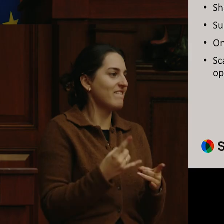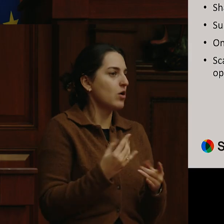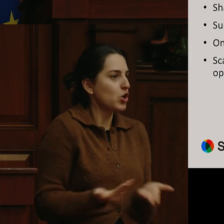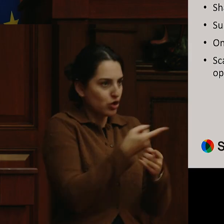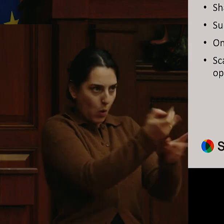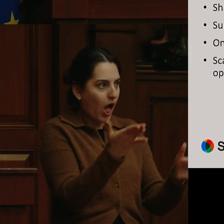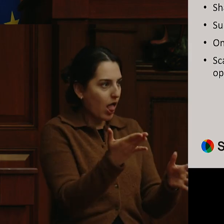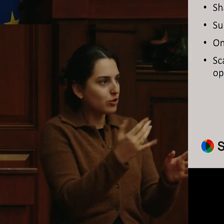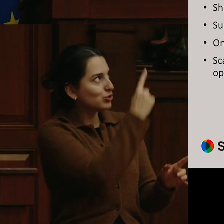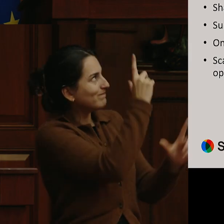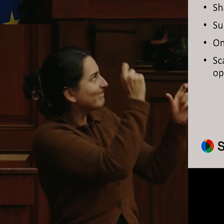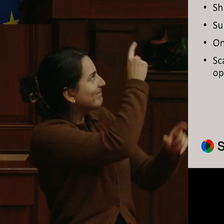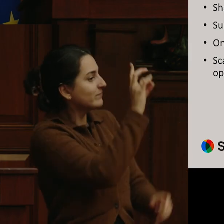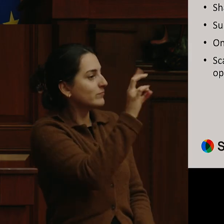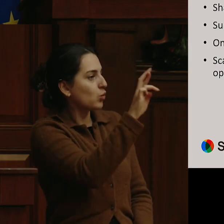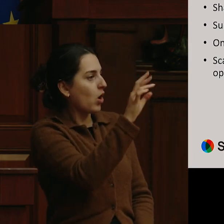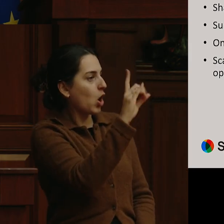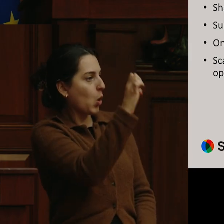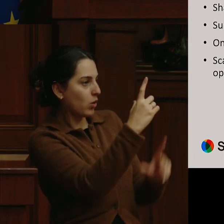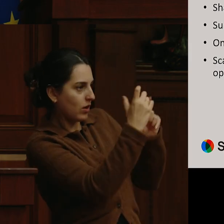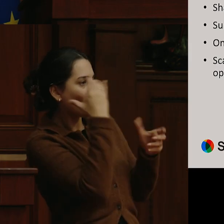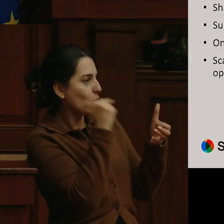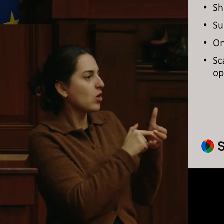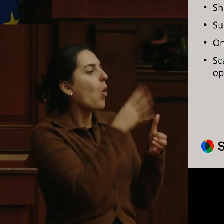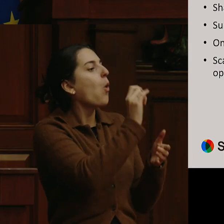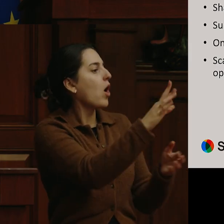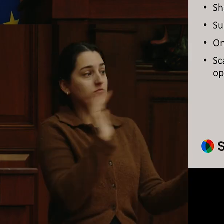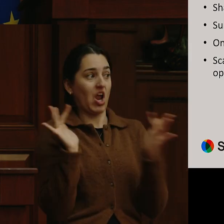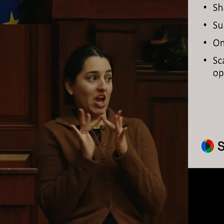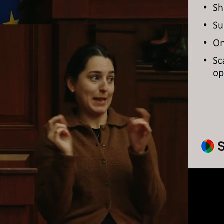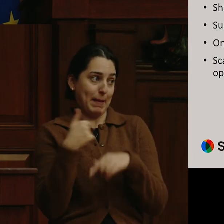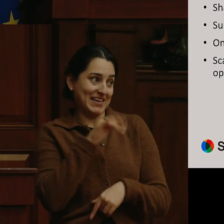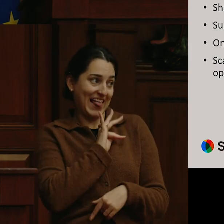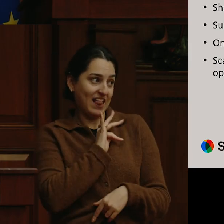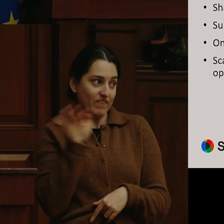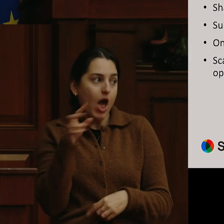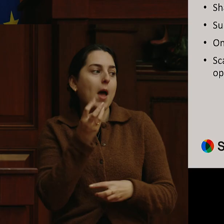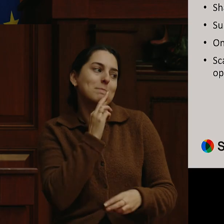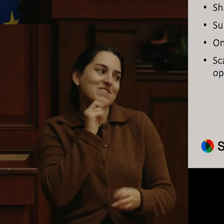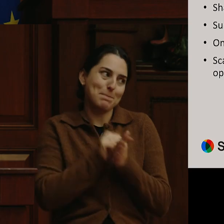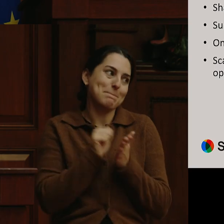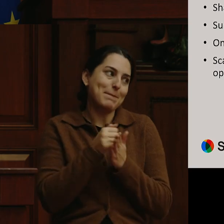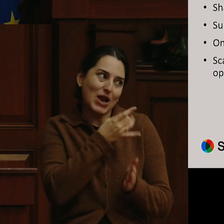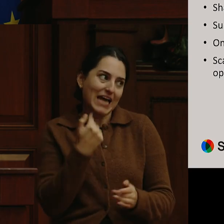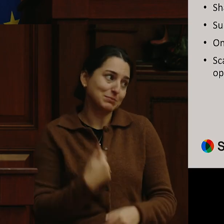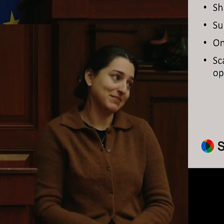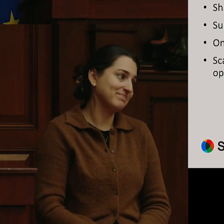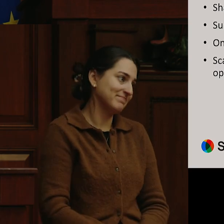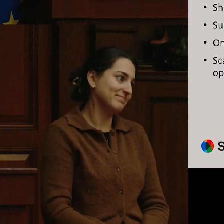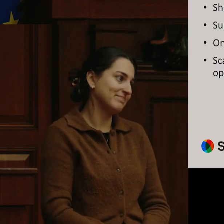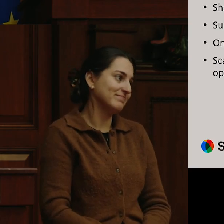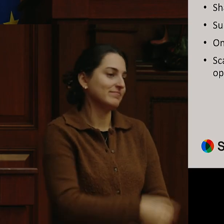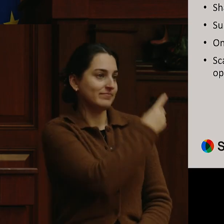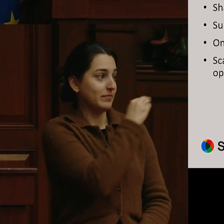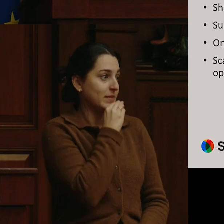encourage everybody to scan the QR code or contact me if you want to fill it out in a different way. So